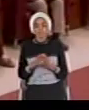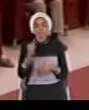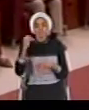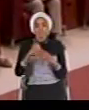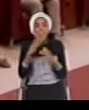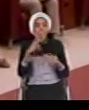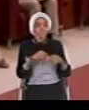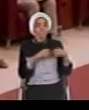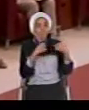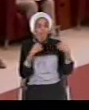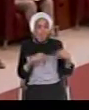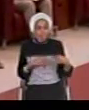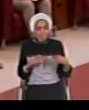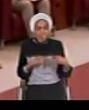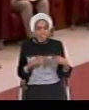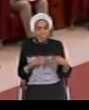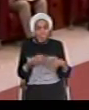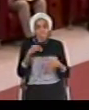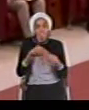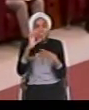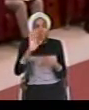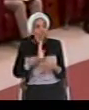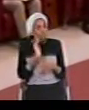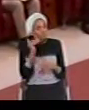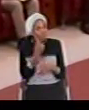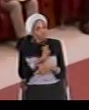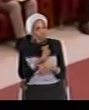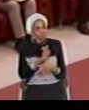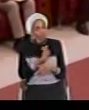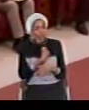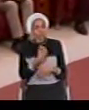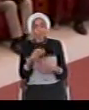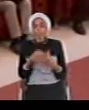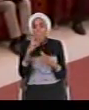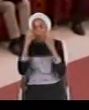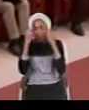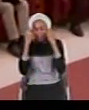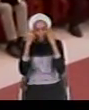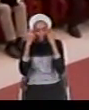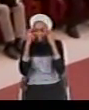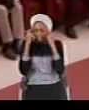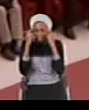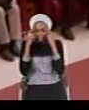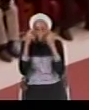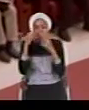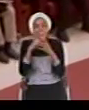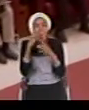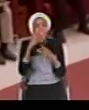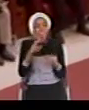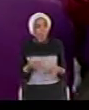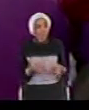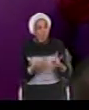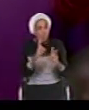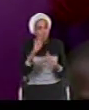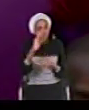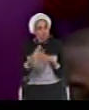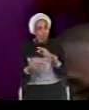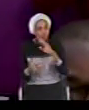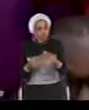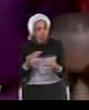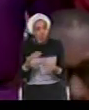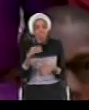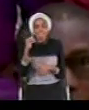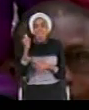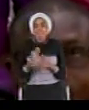in your heart, in your soul, in your mind, in the way you go,